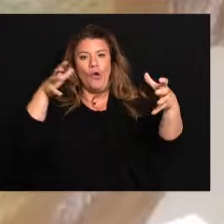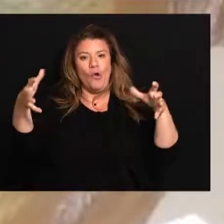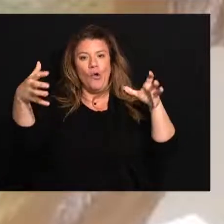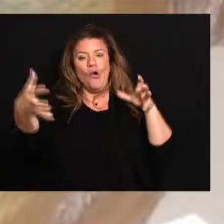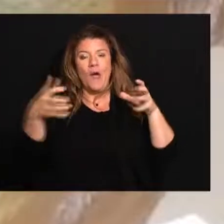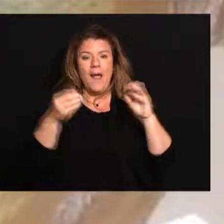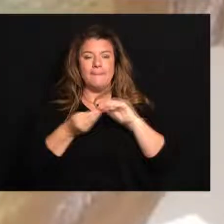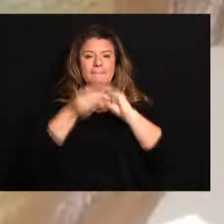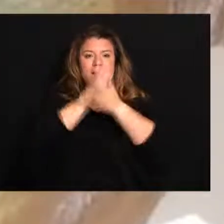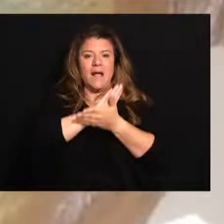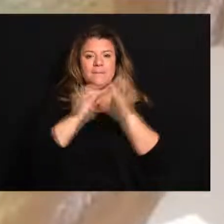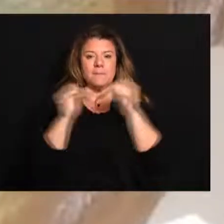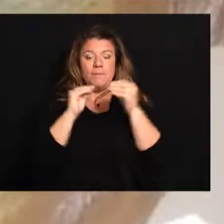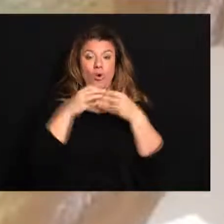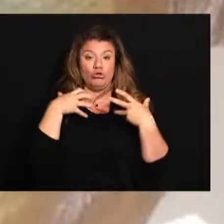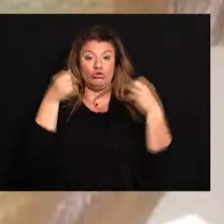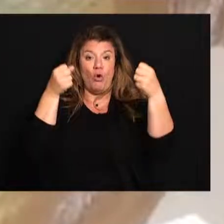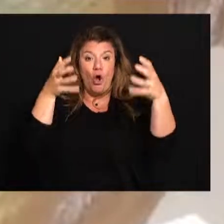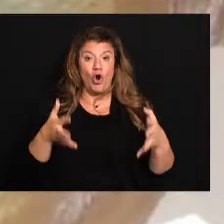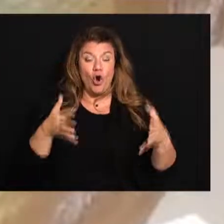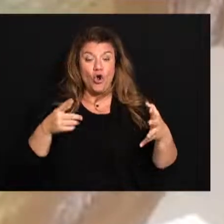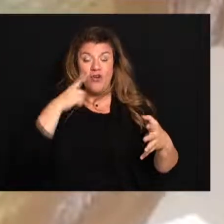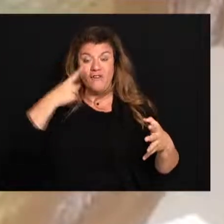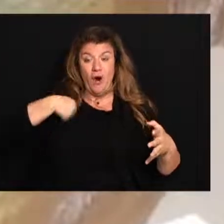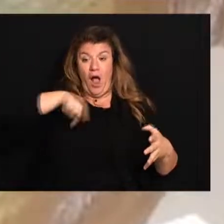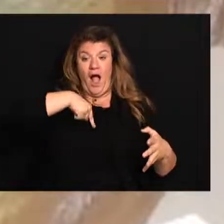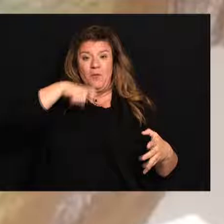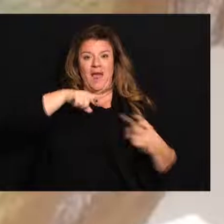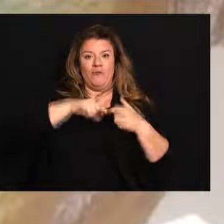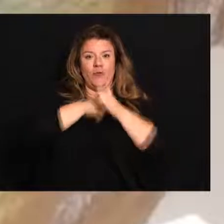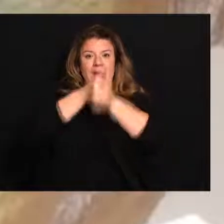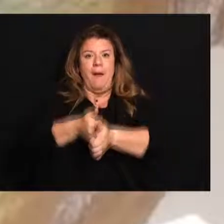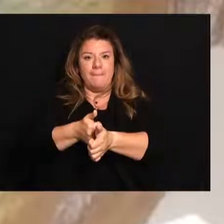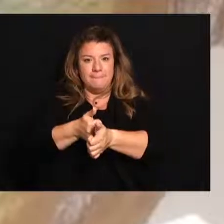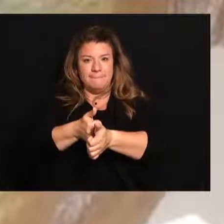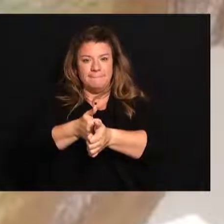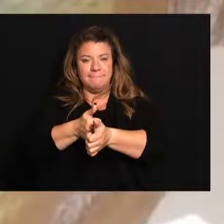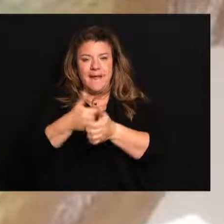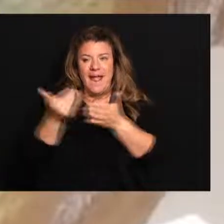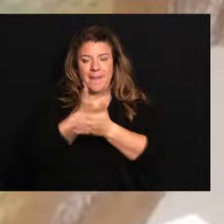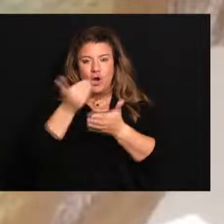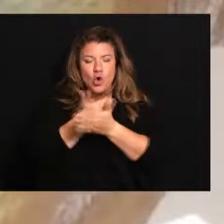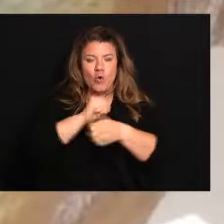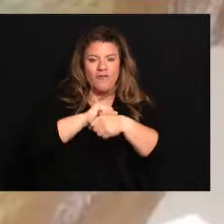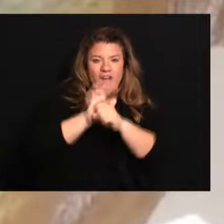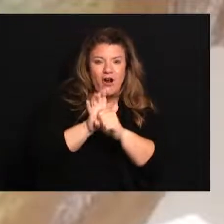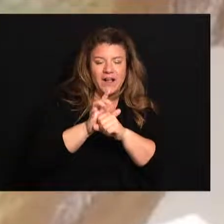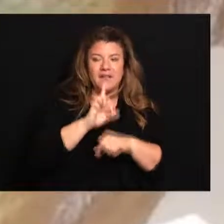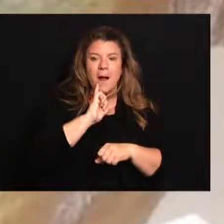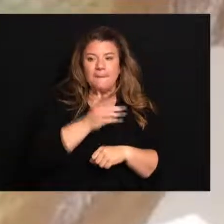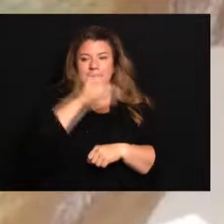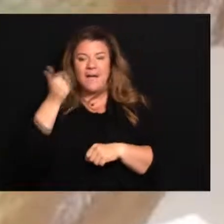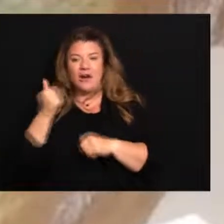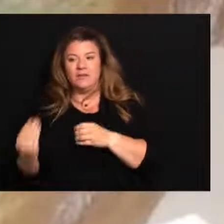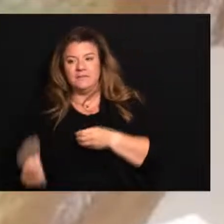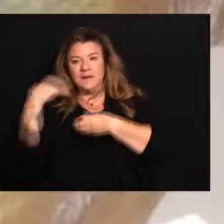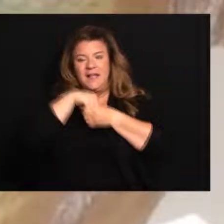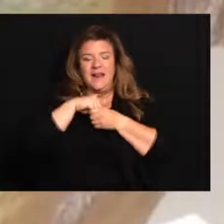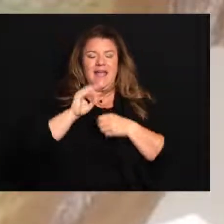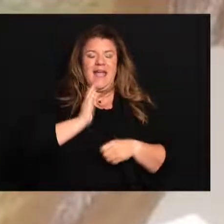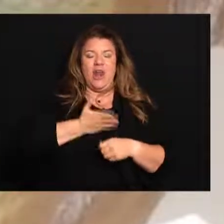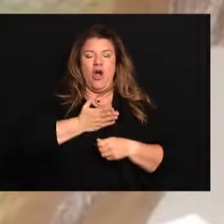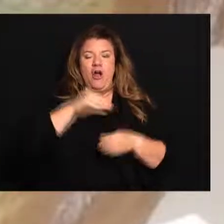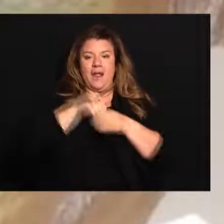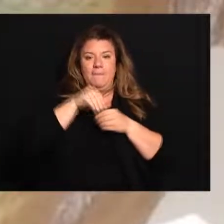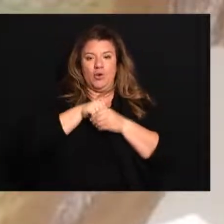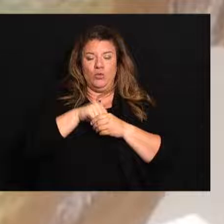stronger. And for us, we really need to keep up. And these new variants are much better at evading our immune systems, which is